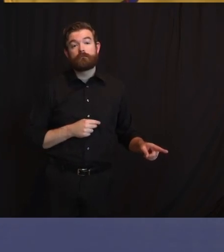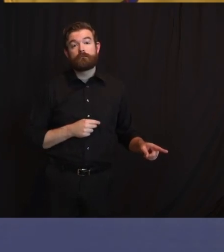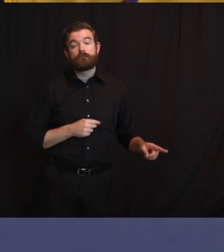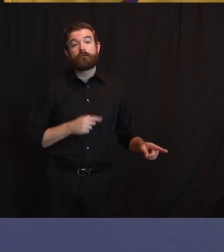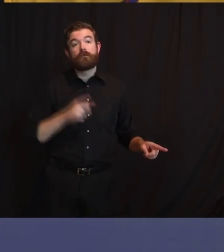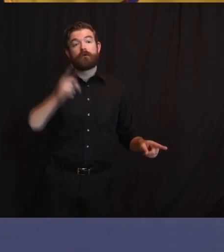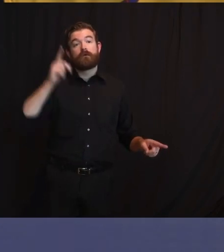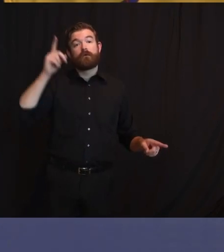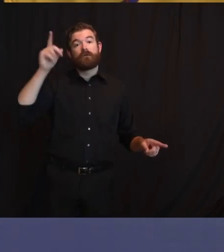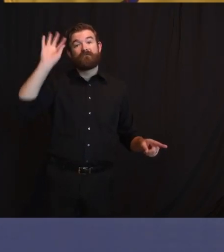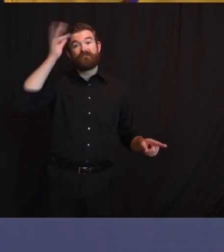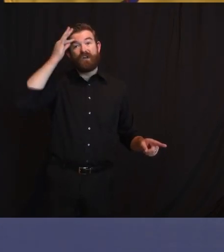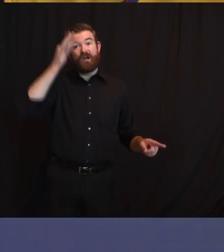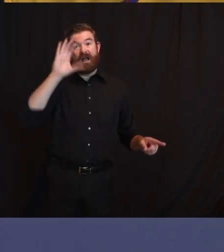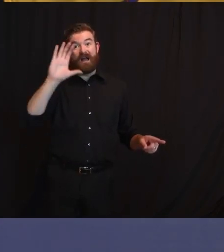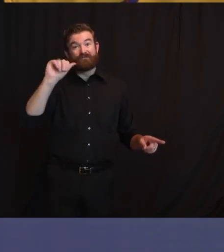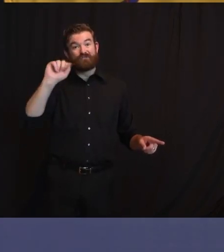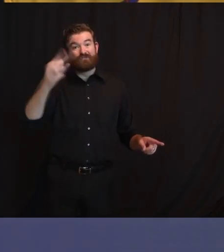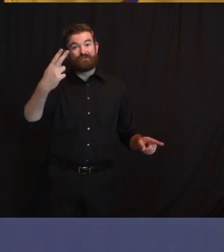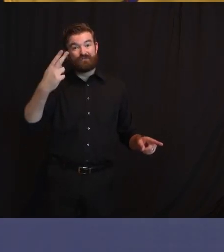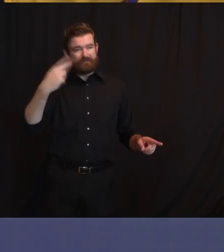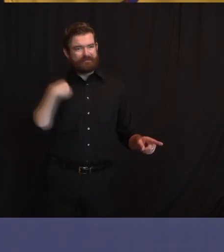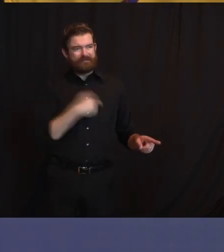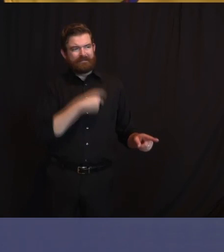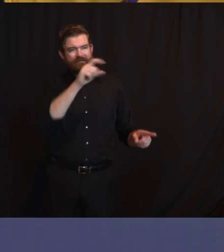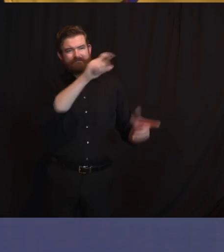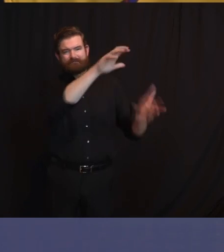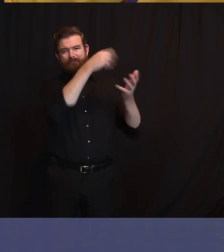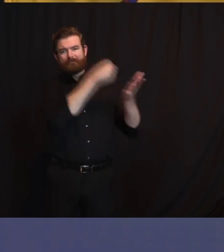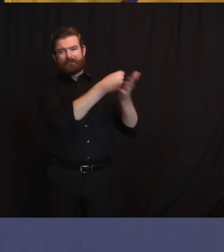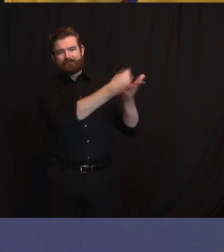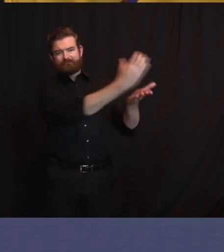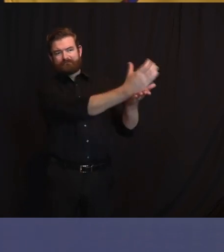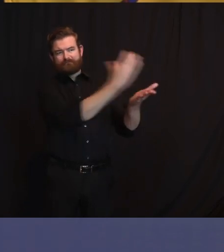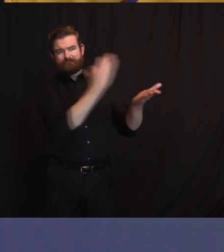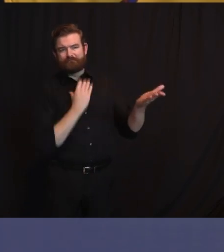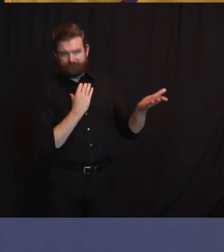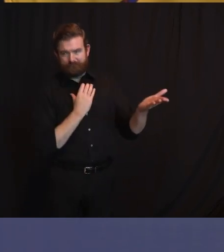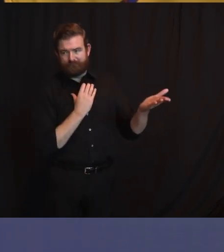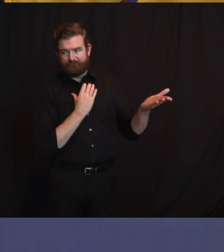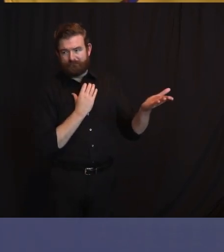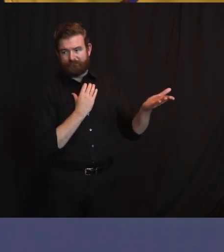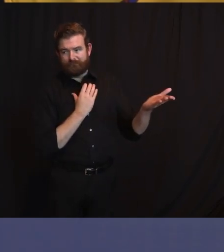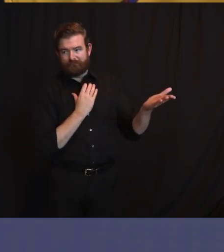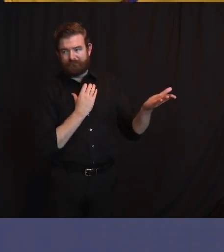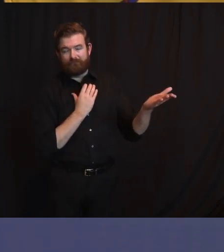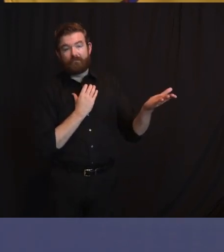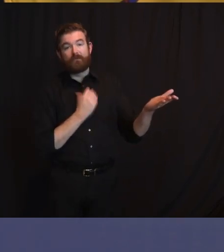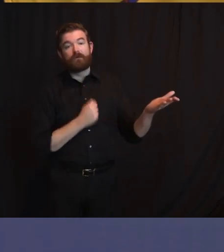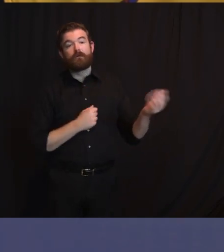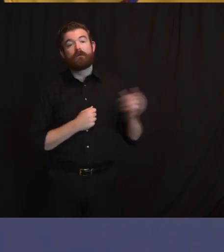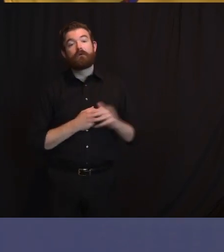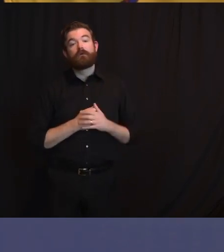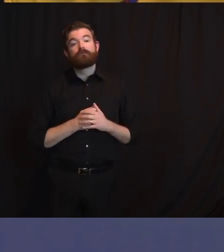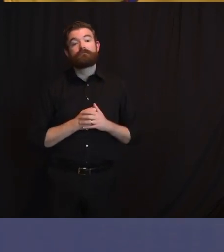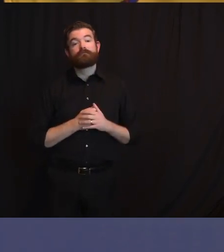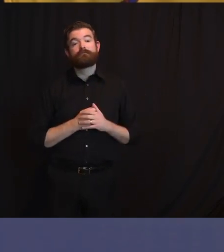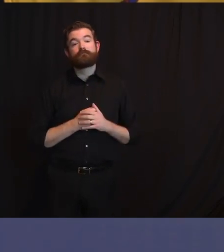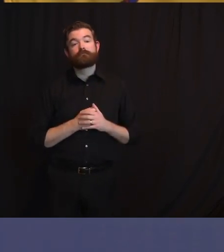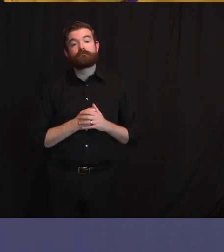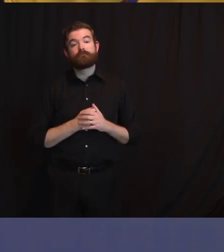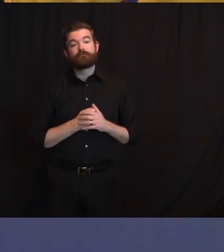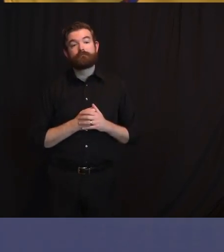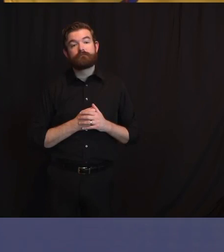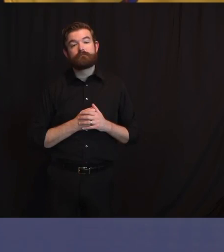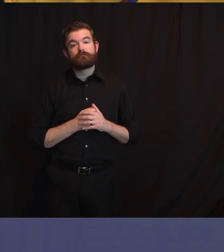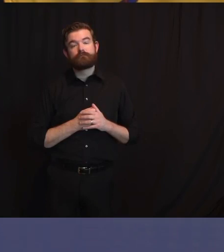assistance, and that need is going up and not down. And you're starting to see the narrative melt